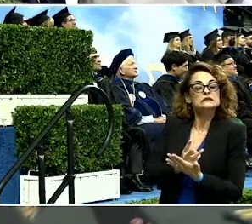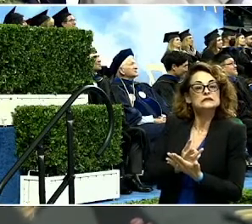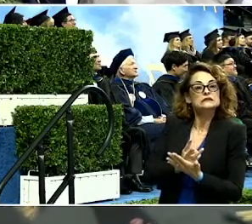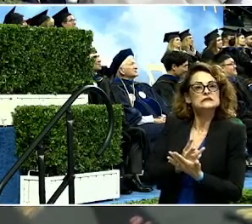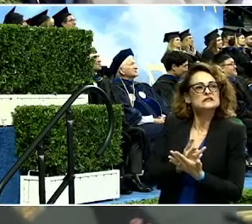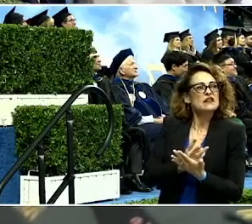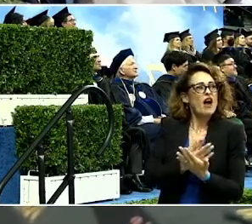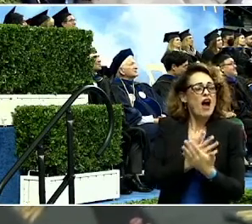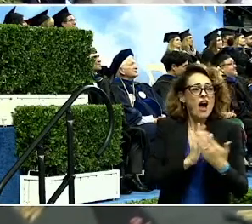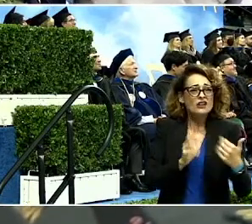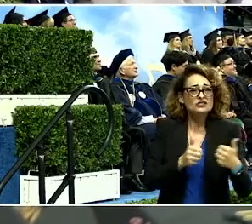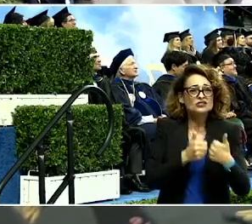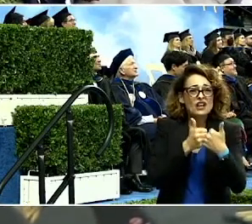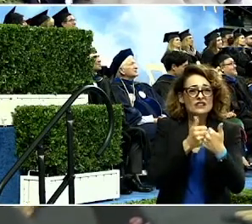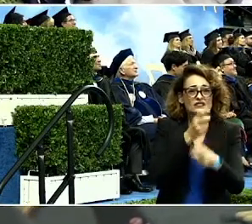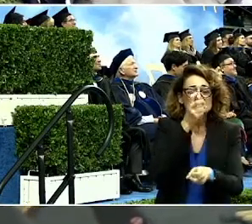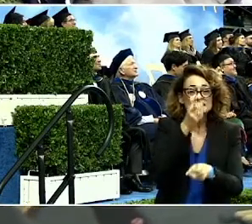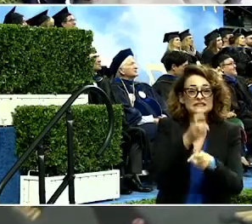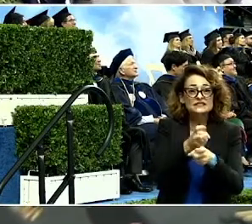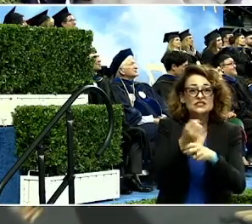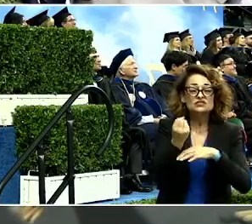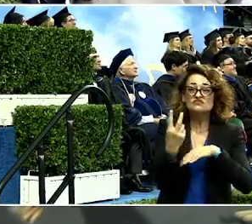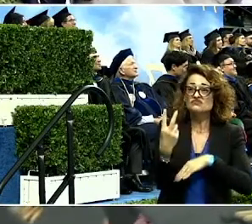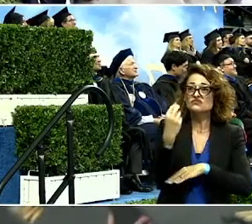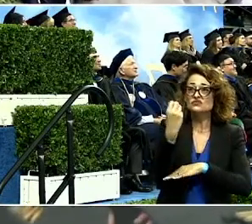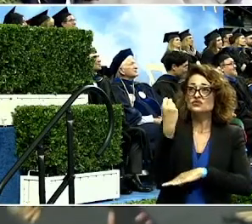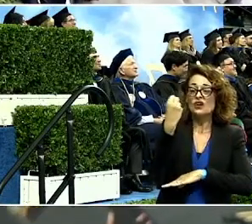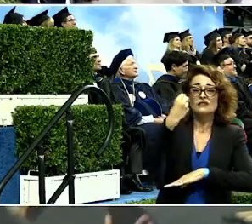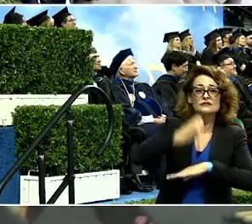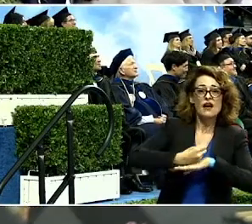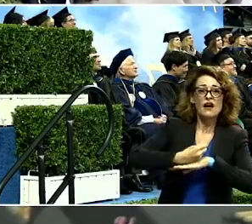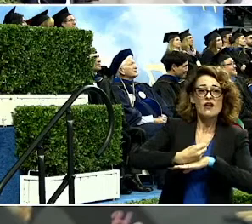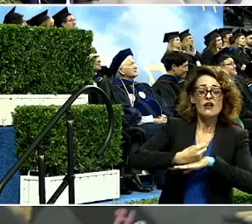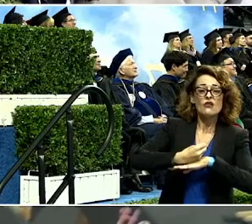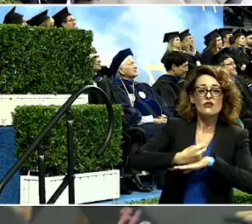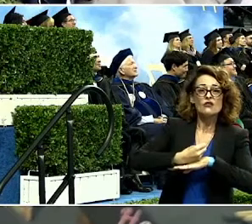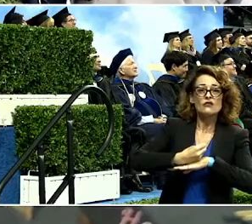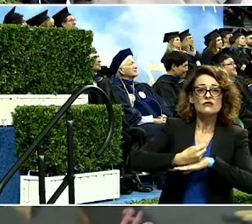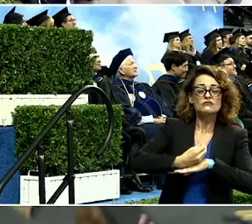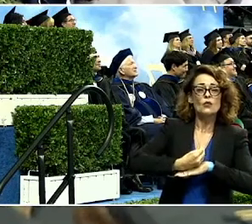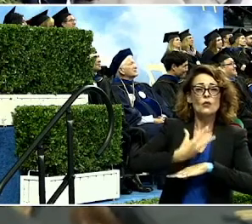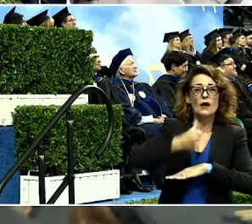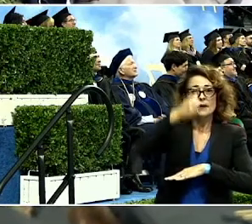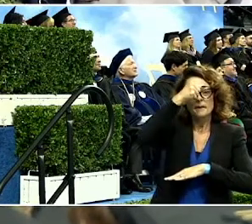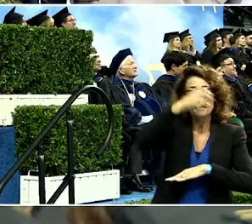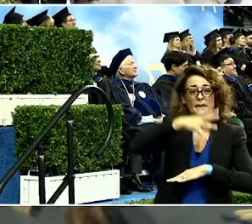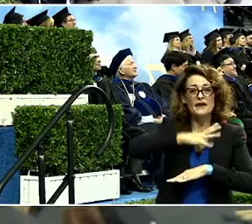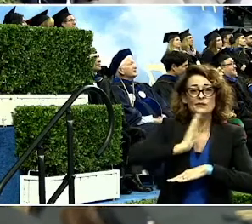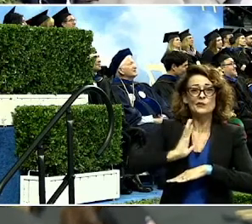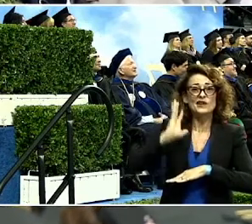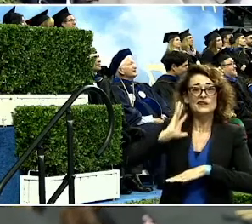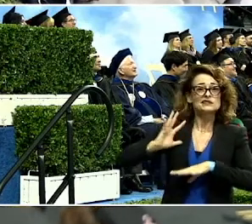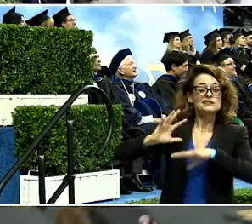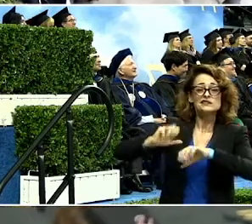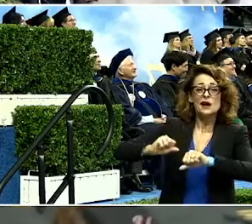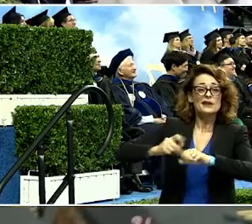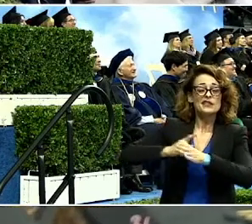how difficult it is to be shut down by privileged white men who previously dominated the field of science.